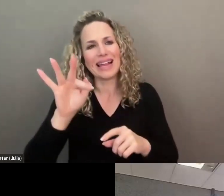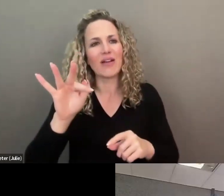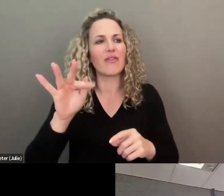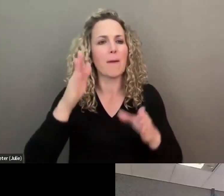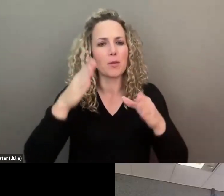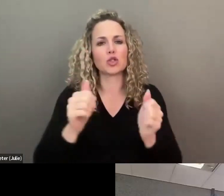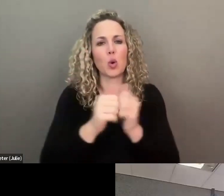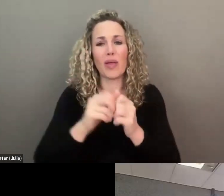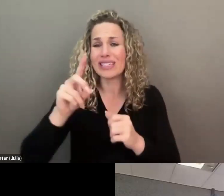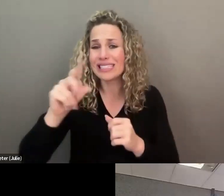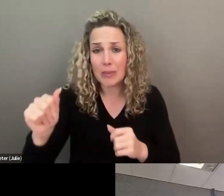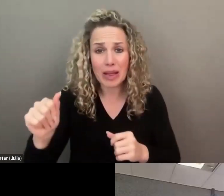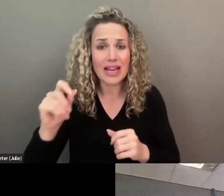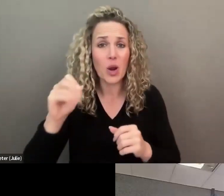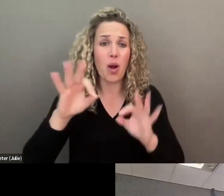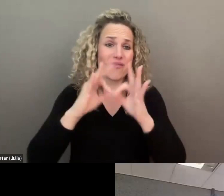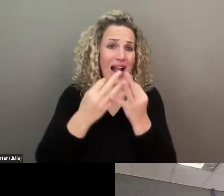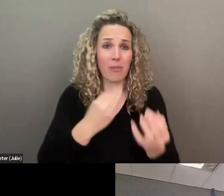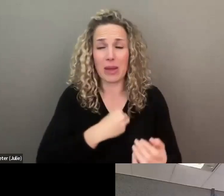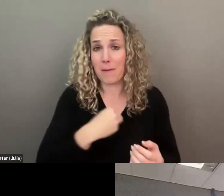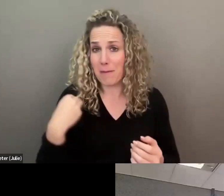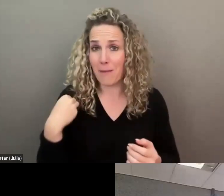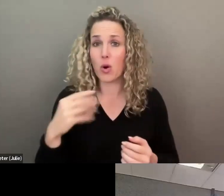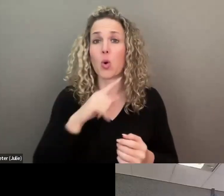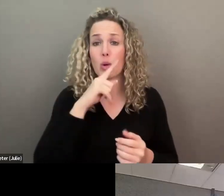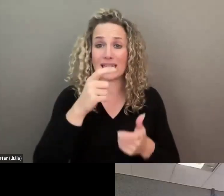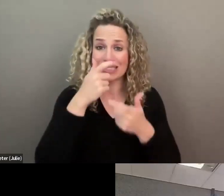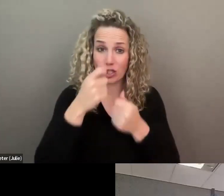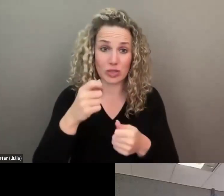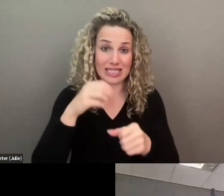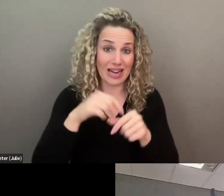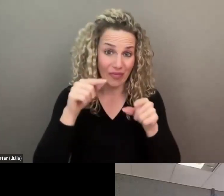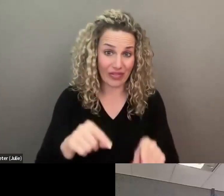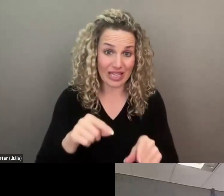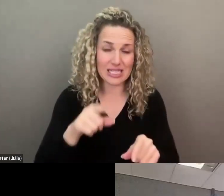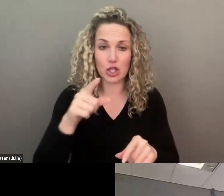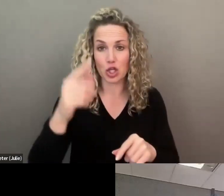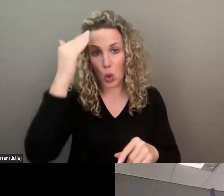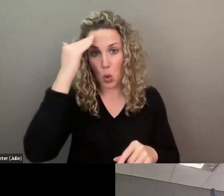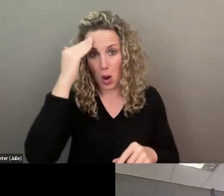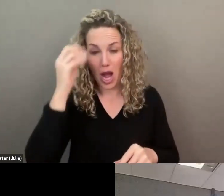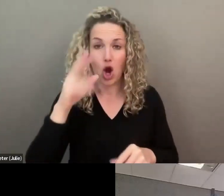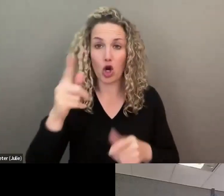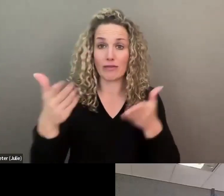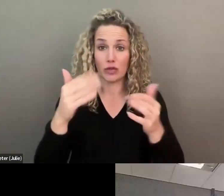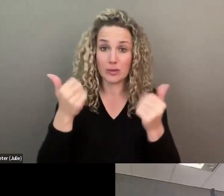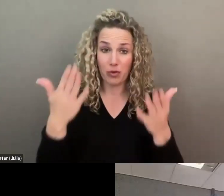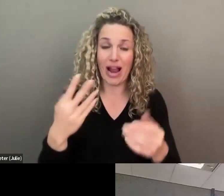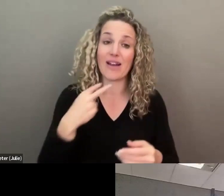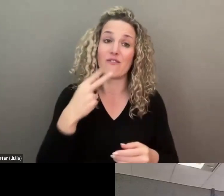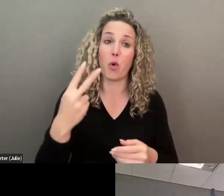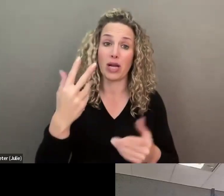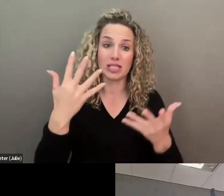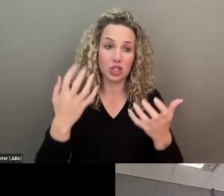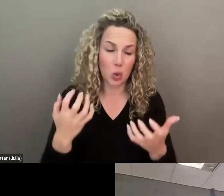person with a developmental disability, a family member that really is interested in this that you guys are aware of, or you have service providers have a voice that you'd like to